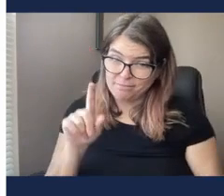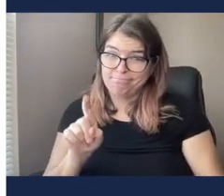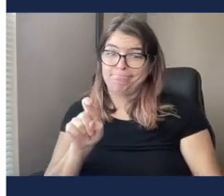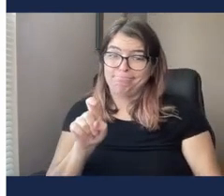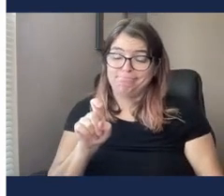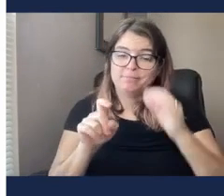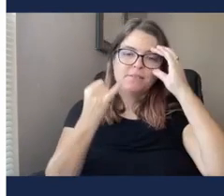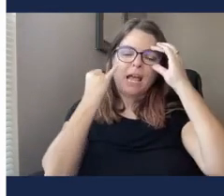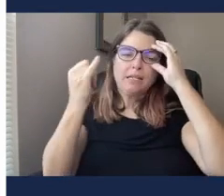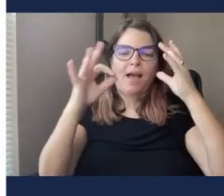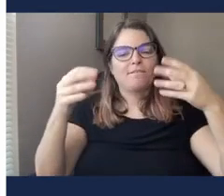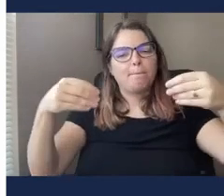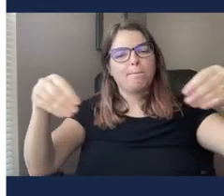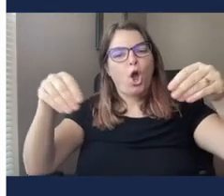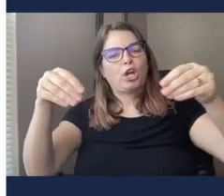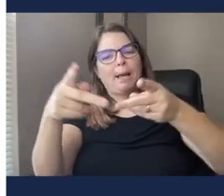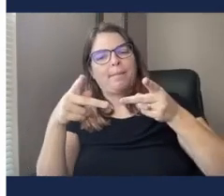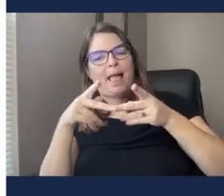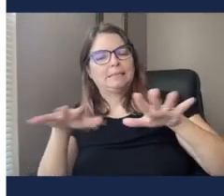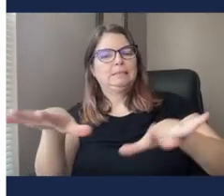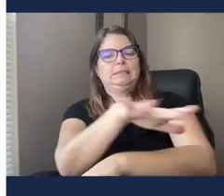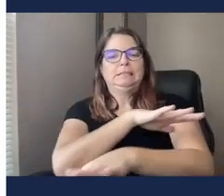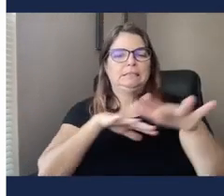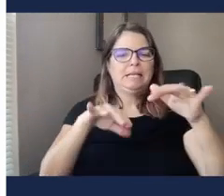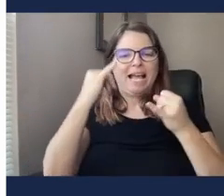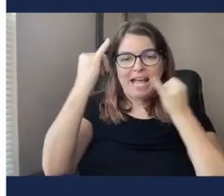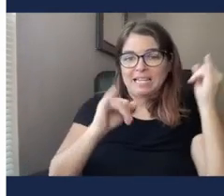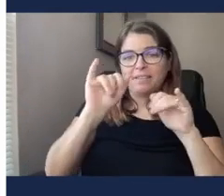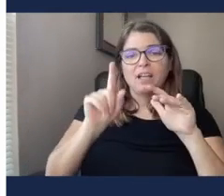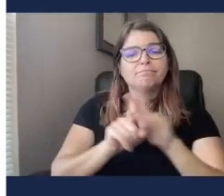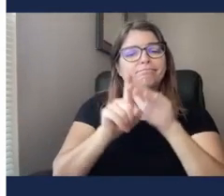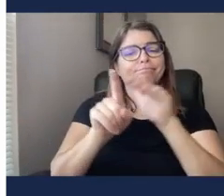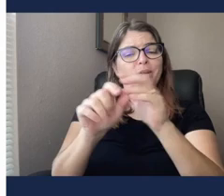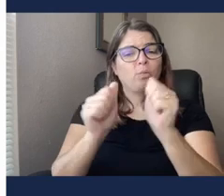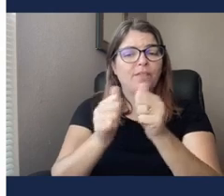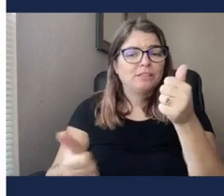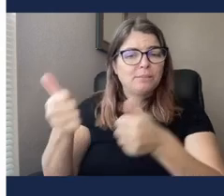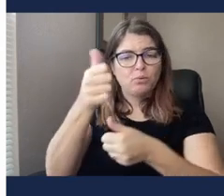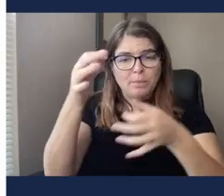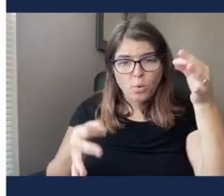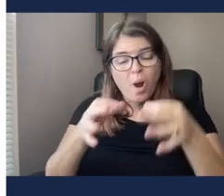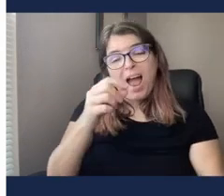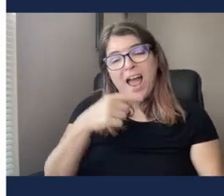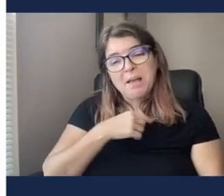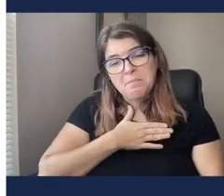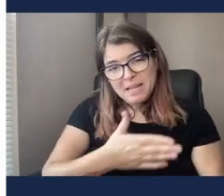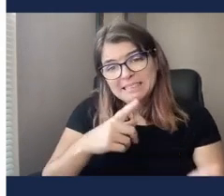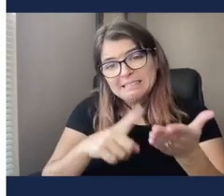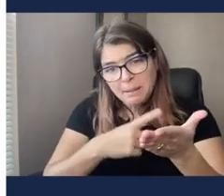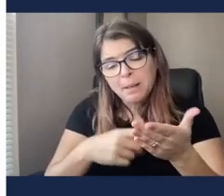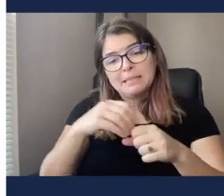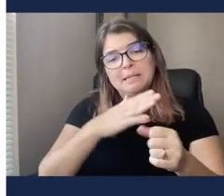of ideas shows up in Supreme Court rulings, and I will admit sometimes even in my own